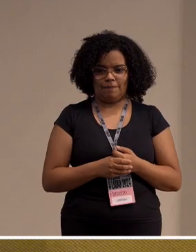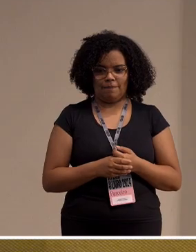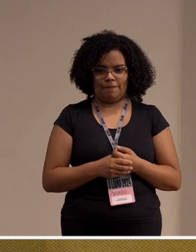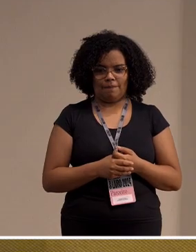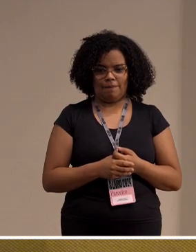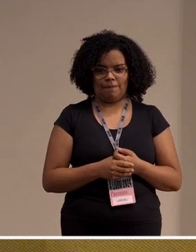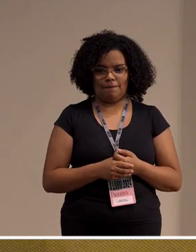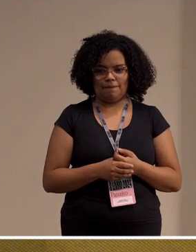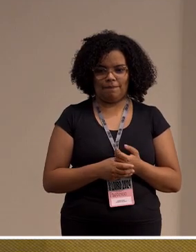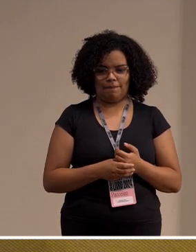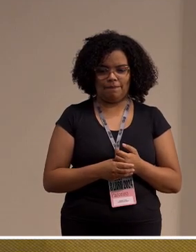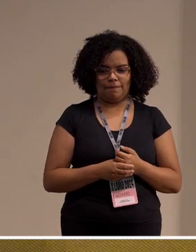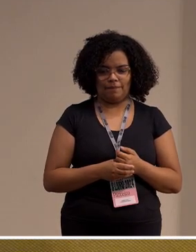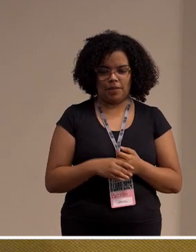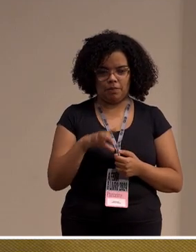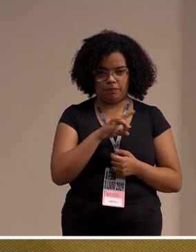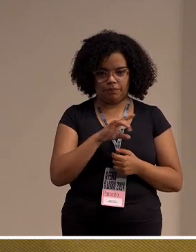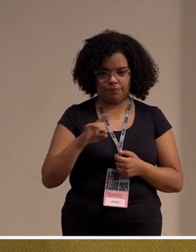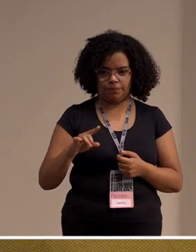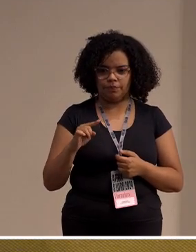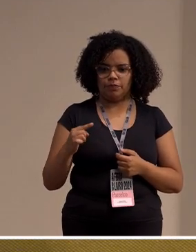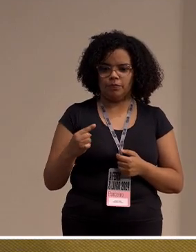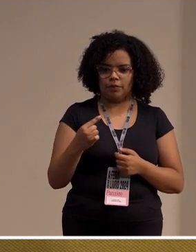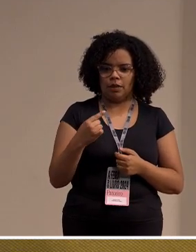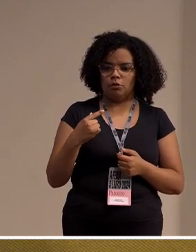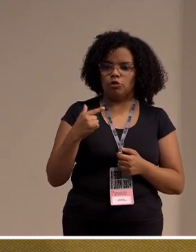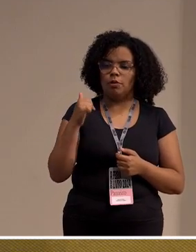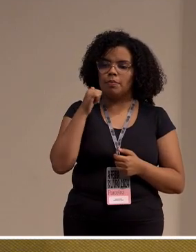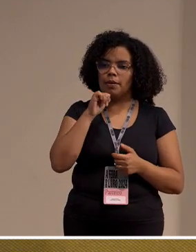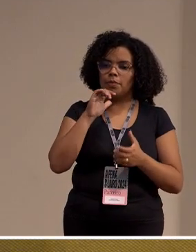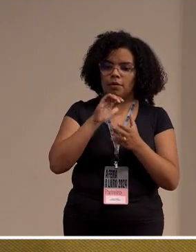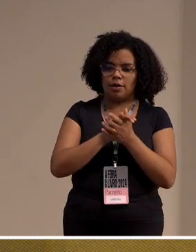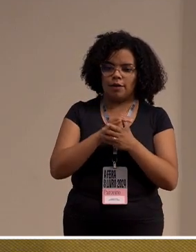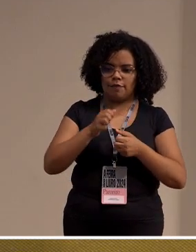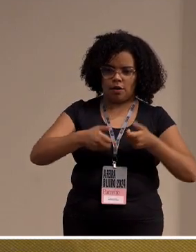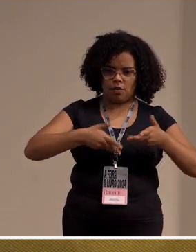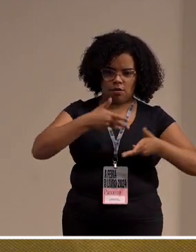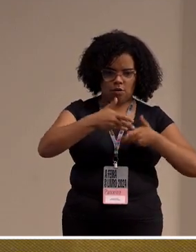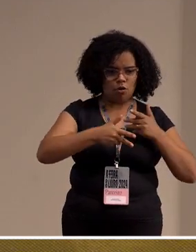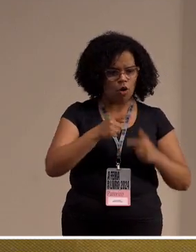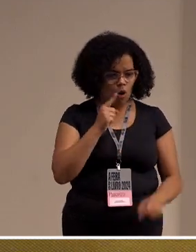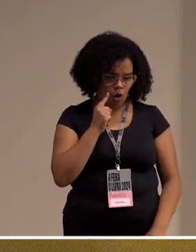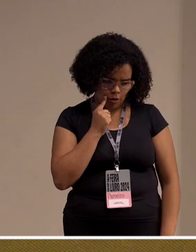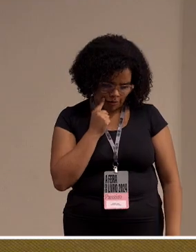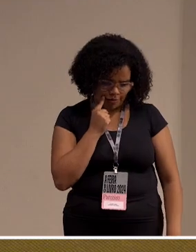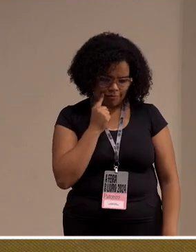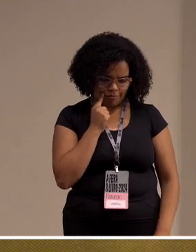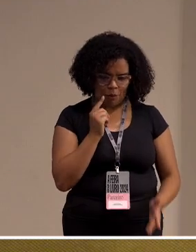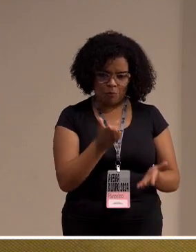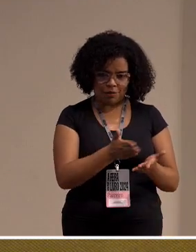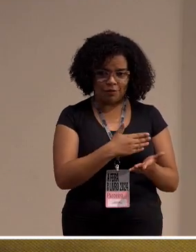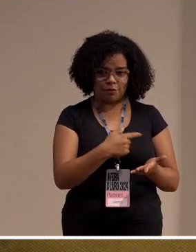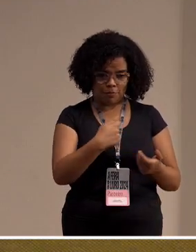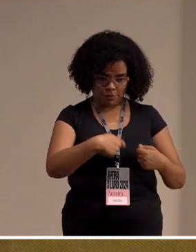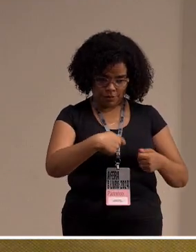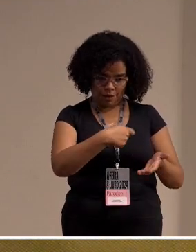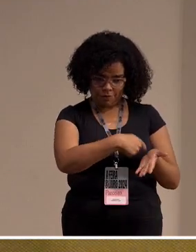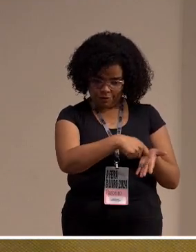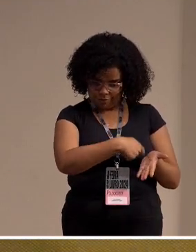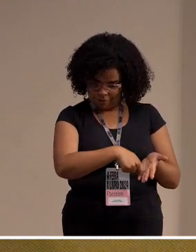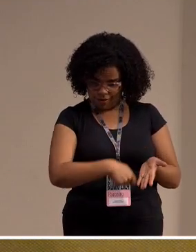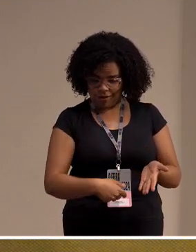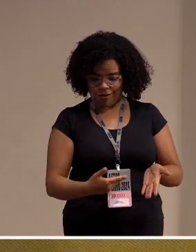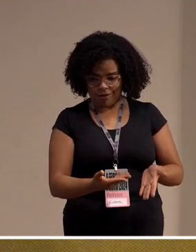and my wife said, I think that's a book. You should write that down. So I wrote it down. It sold. It continues to